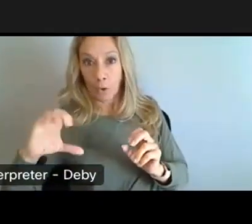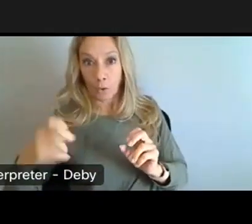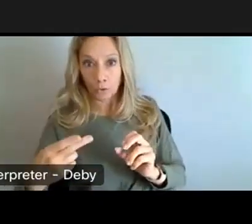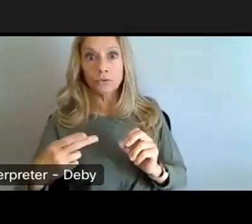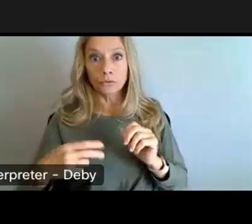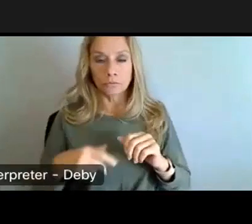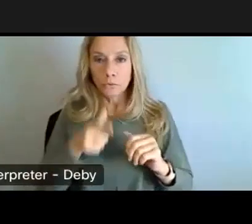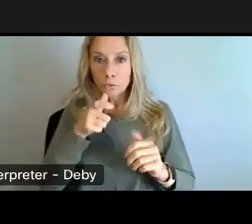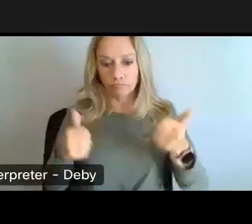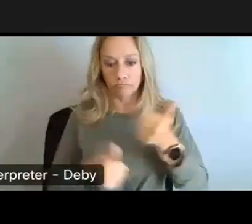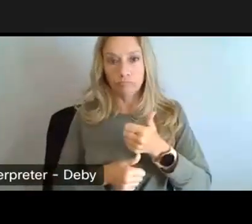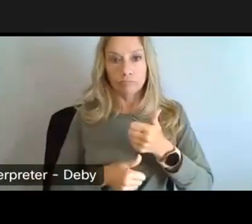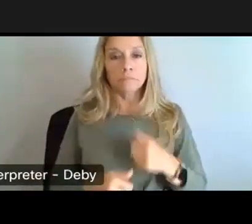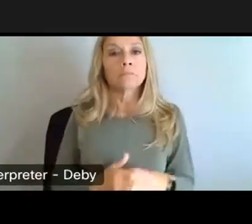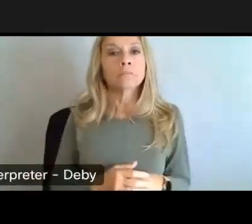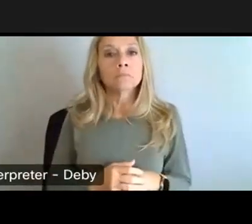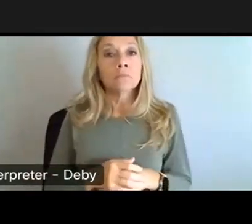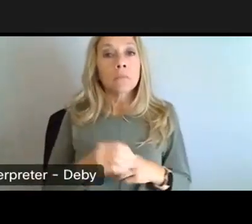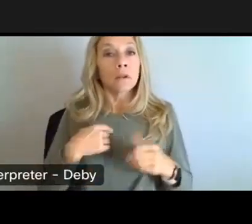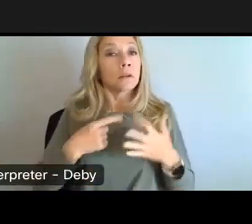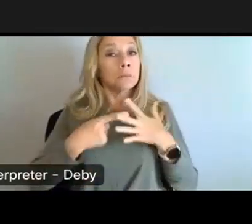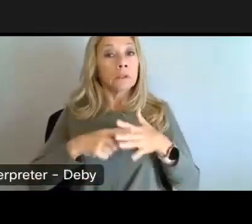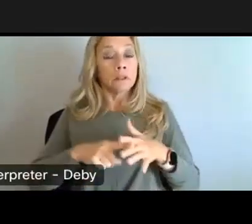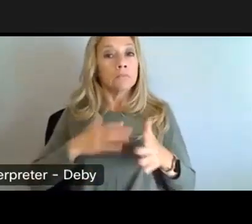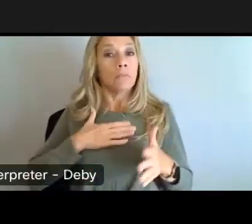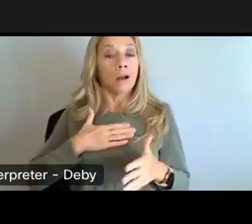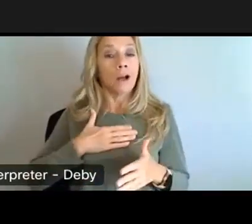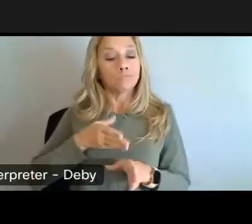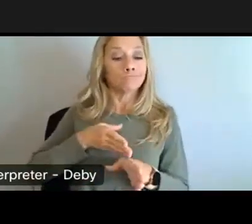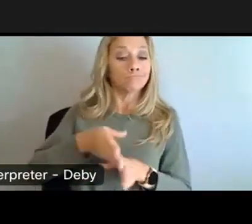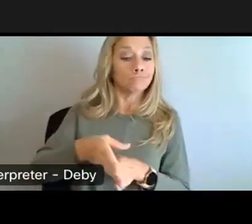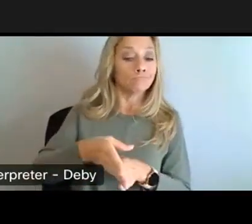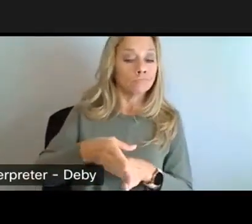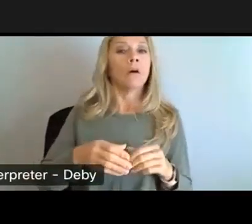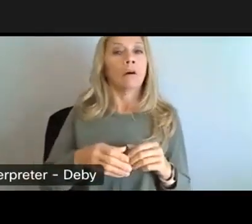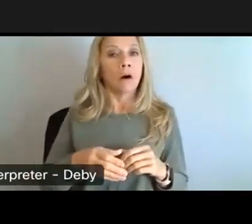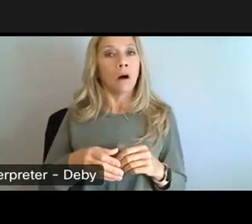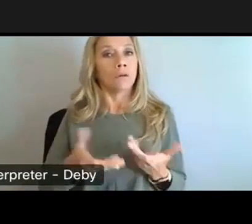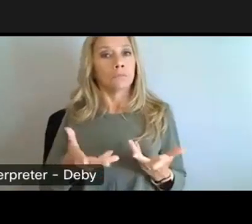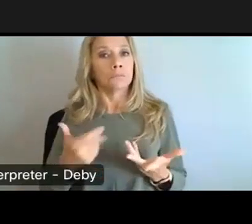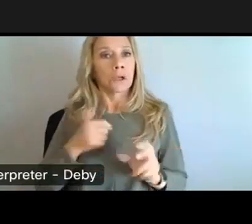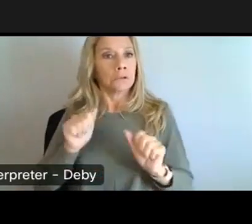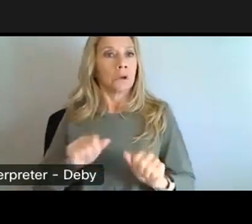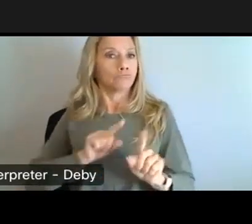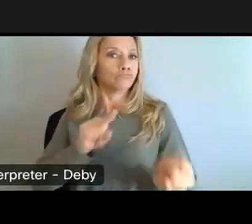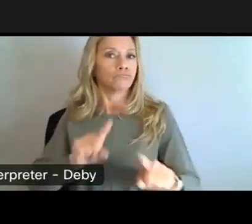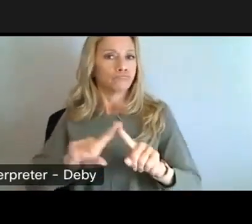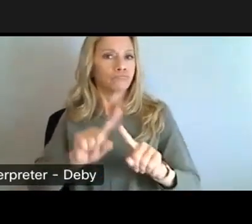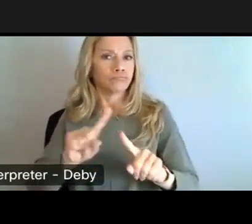so when the beginning part of my career, I got the opportunity to go to a lot of schools, kind